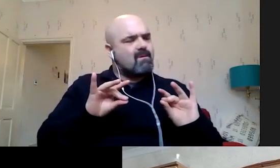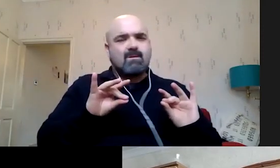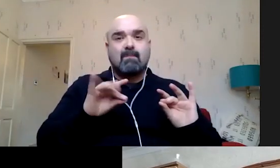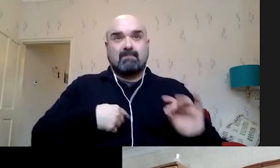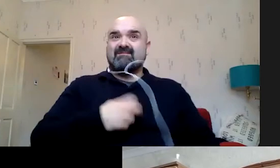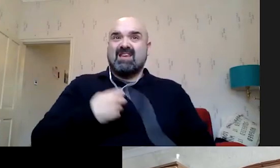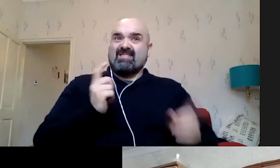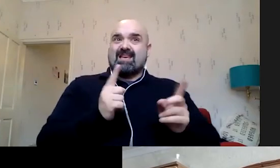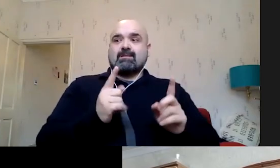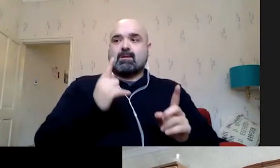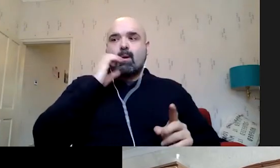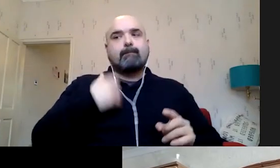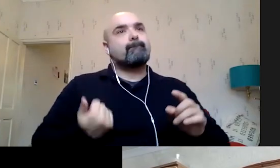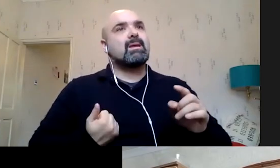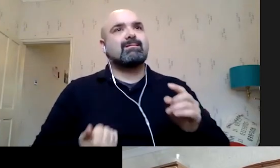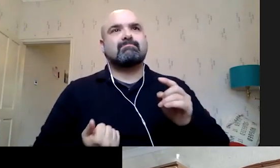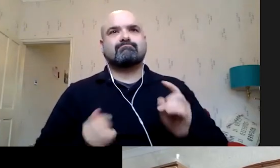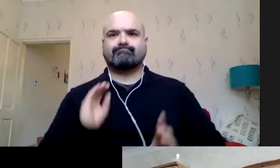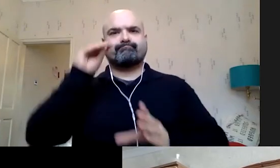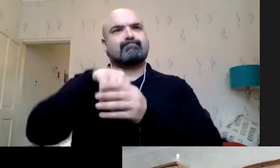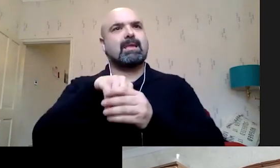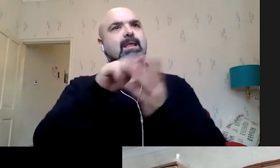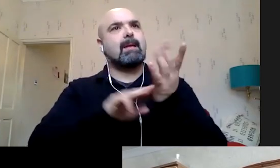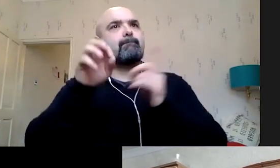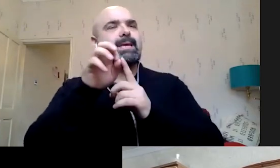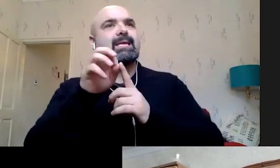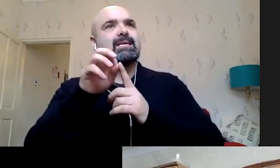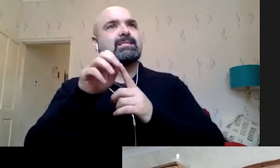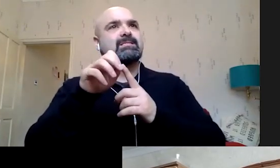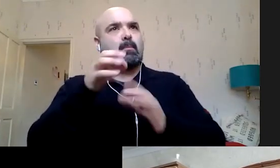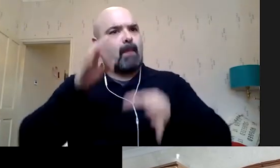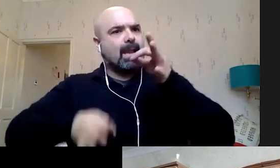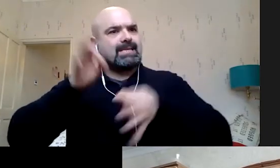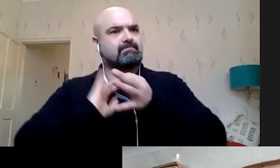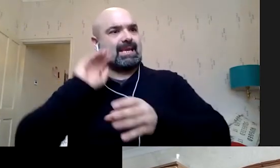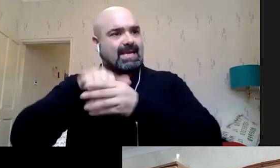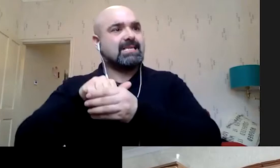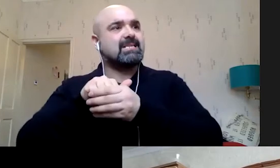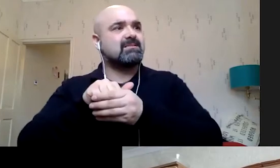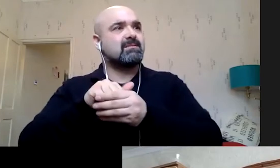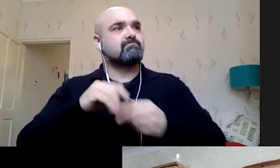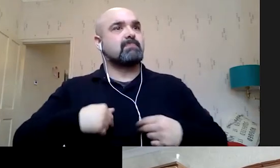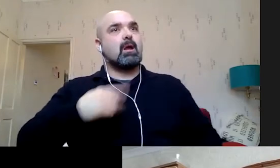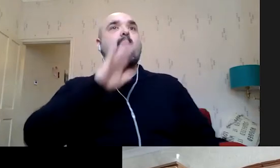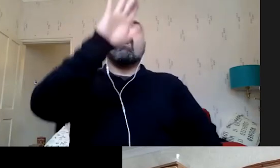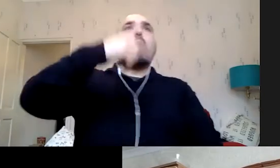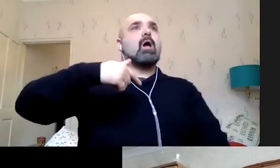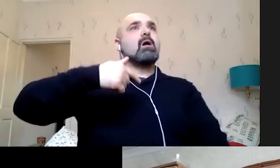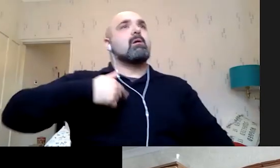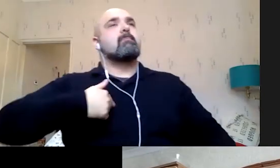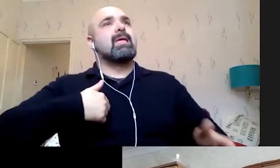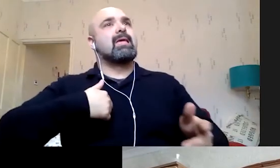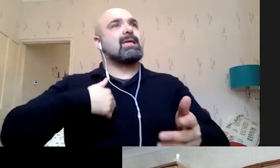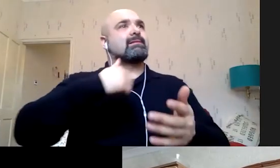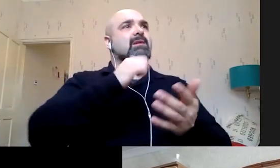when I, you know, came into politics, that if that was what you sort of said about yourself very early